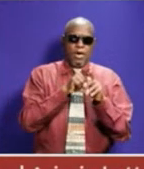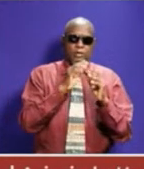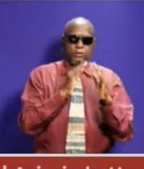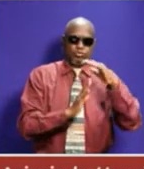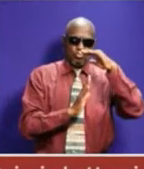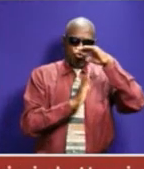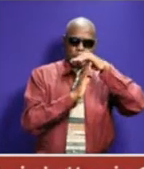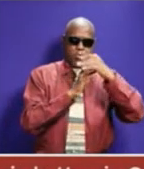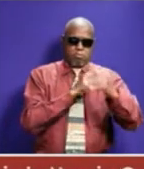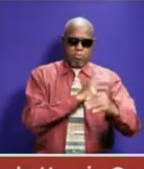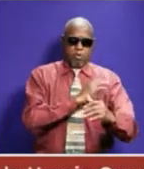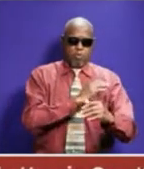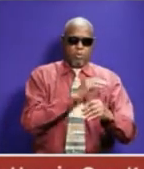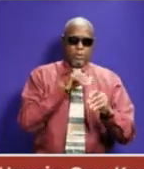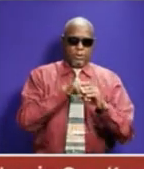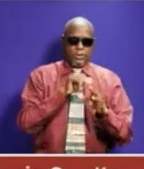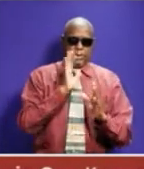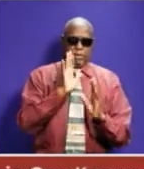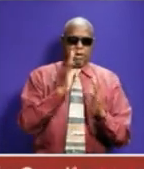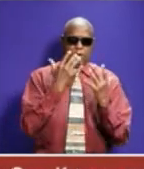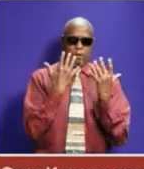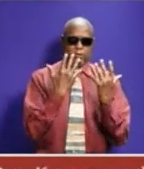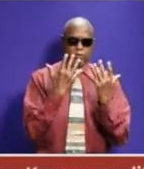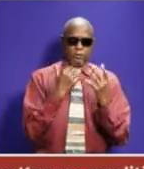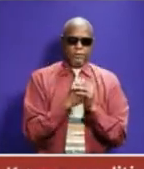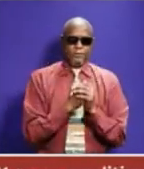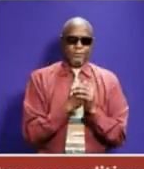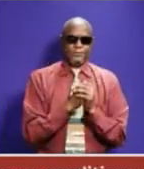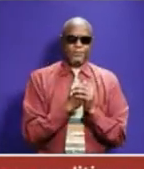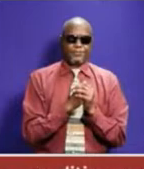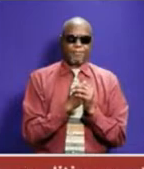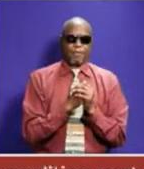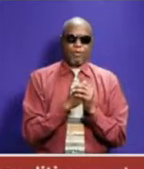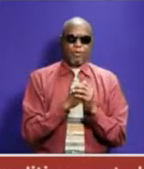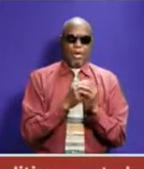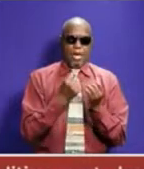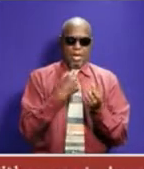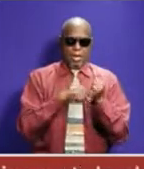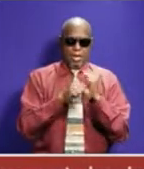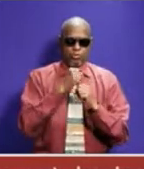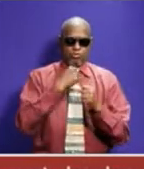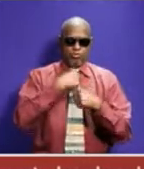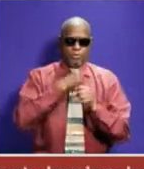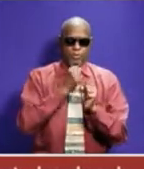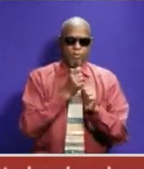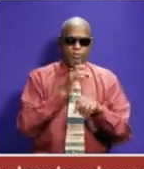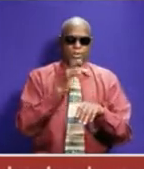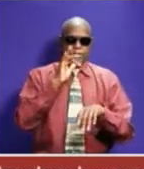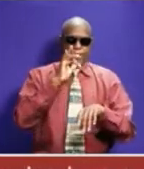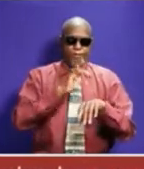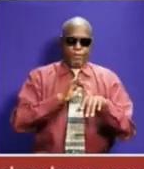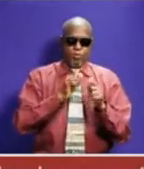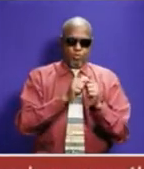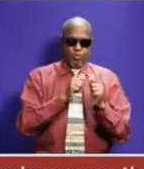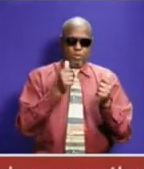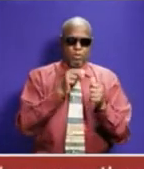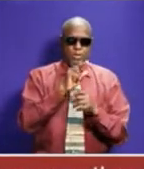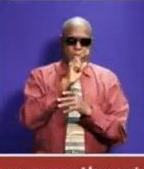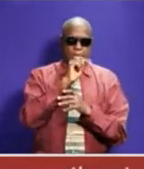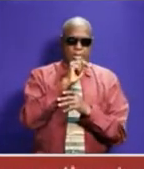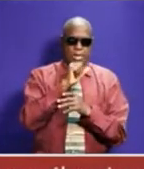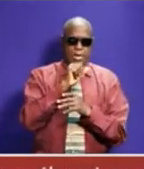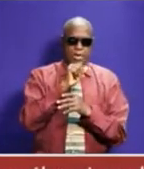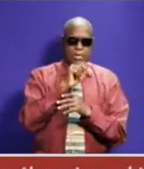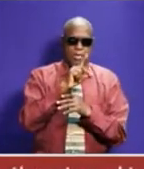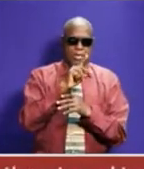hands. In a move to ensure the effectiveness of the National Dialogue Committee NADCO report, the National Council